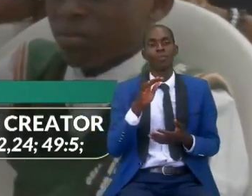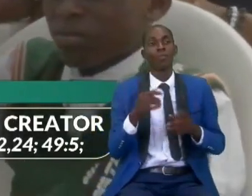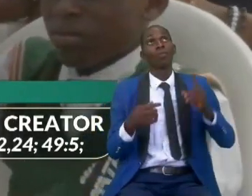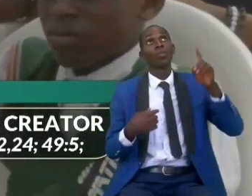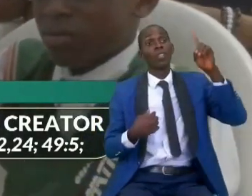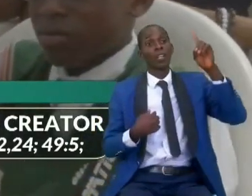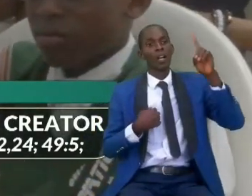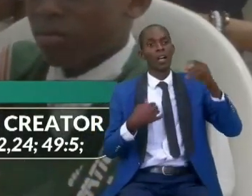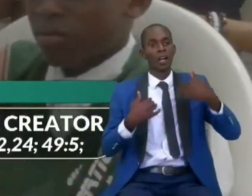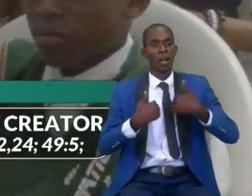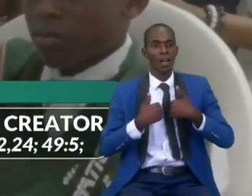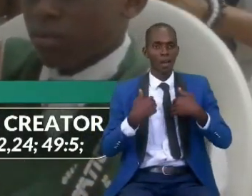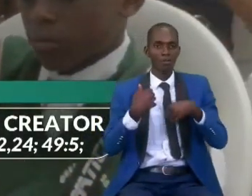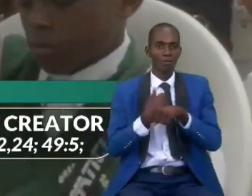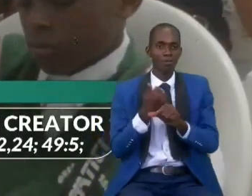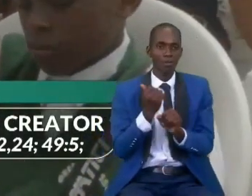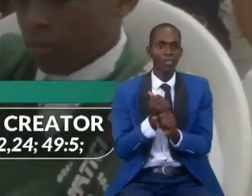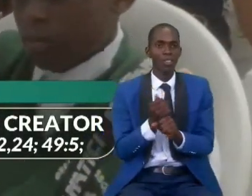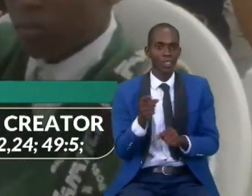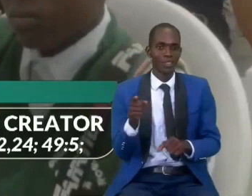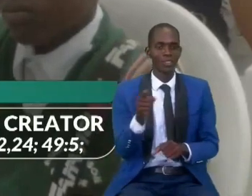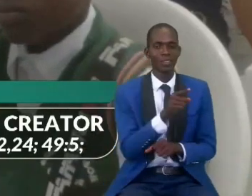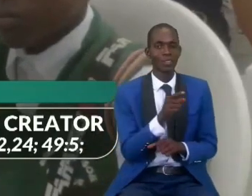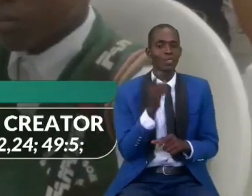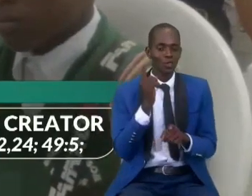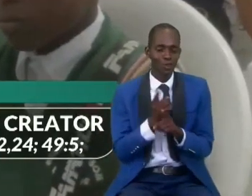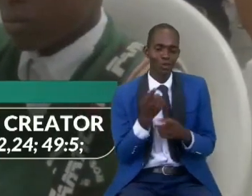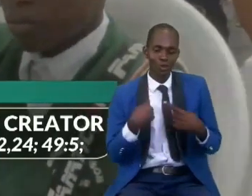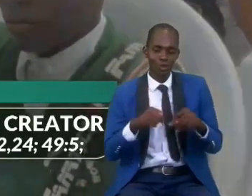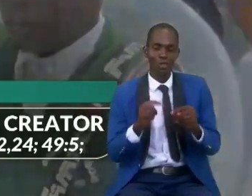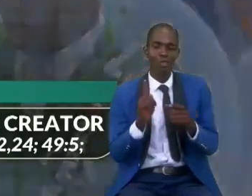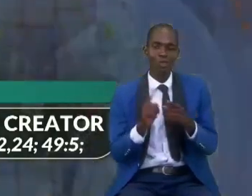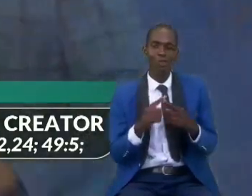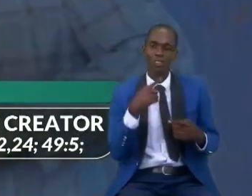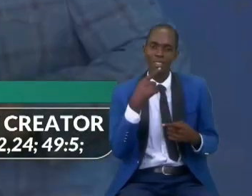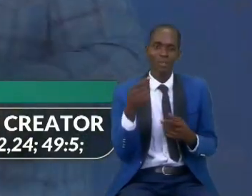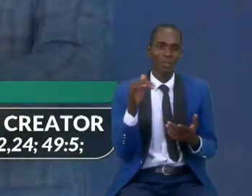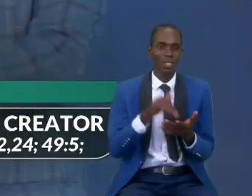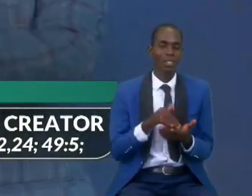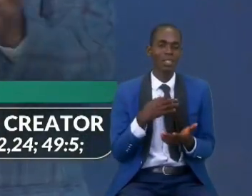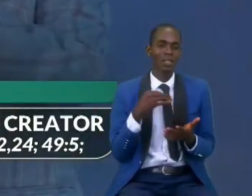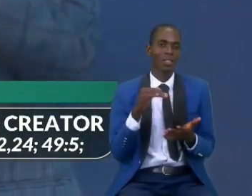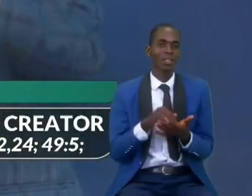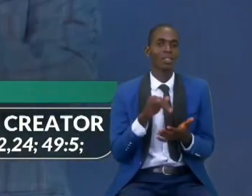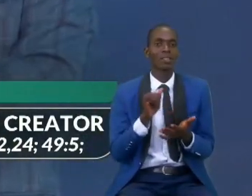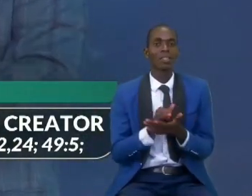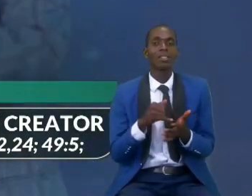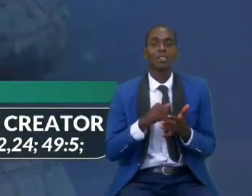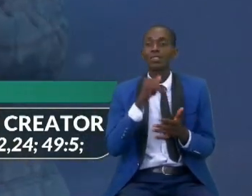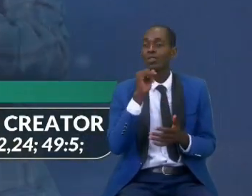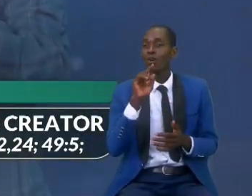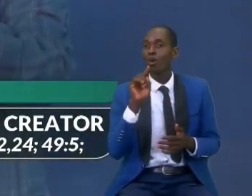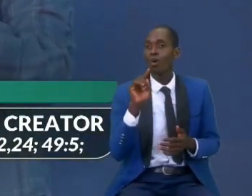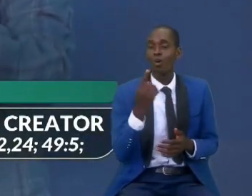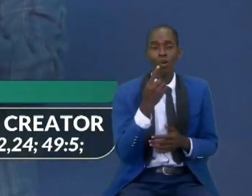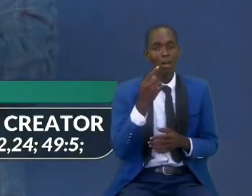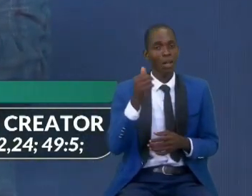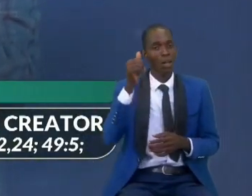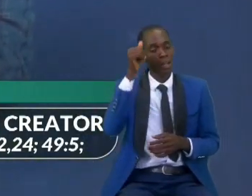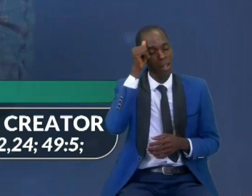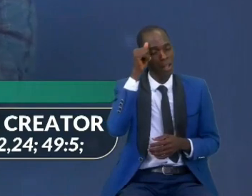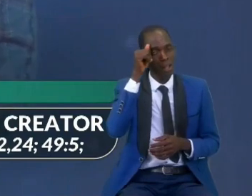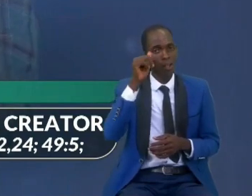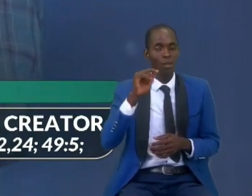you that it is not only Adam, not only Eve that was formed by God.